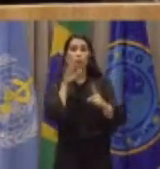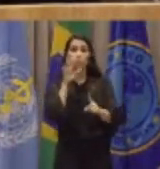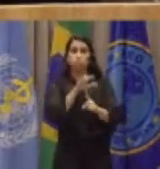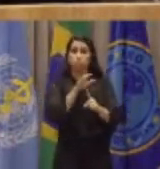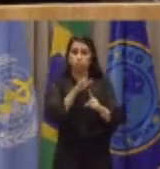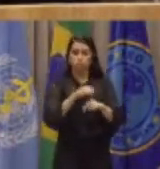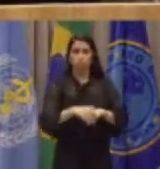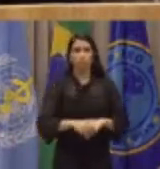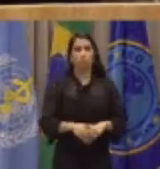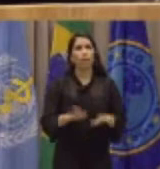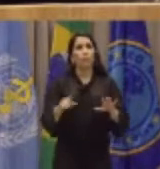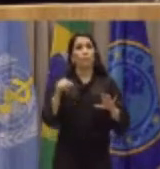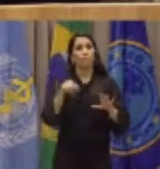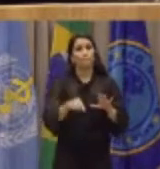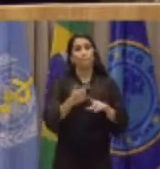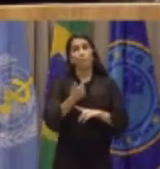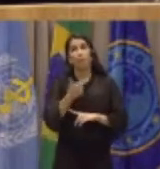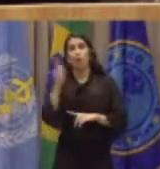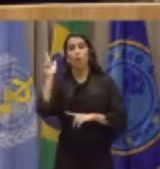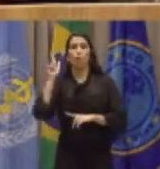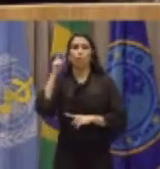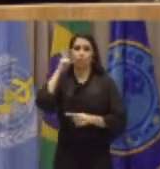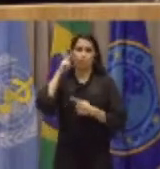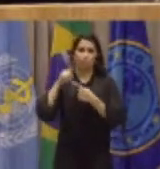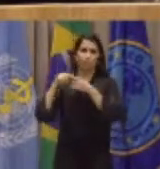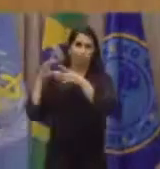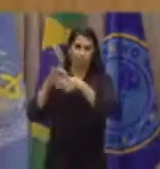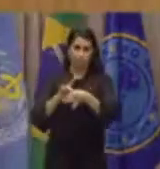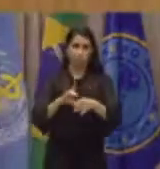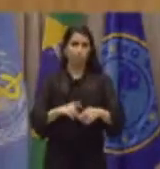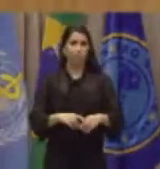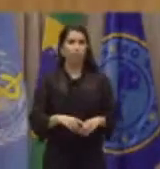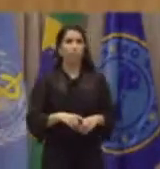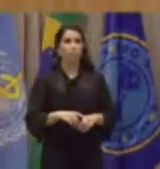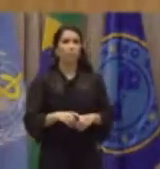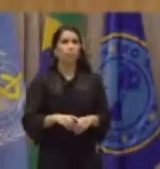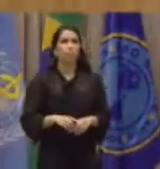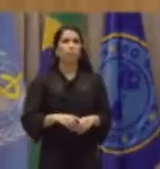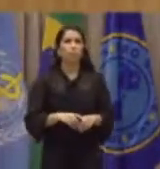and this is another story.